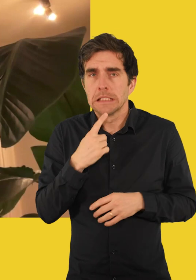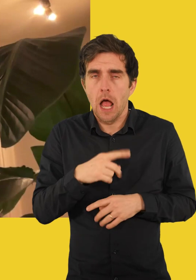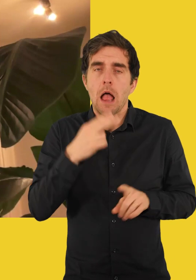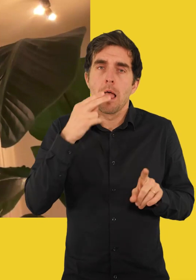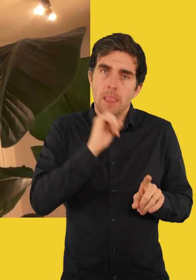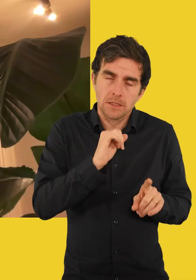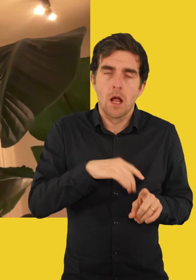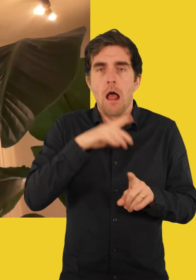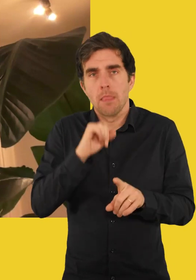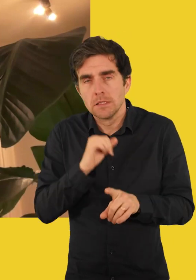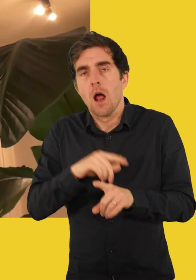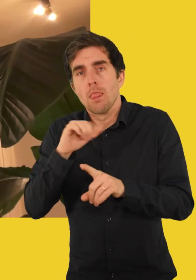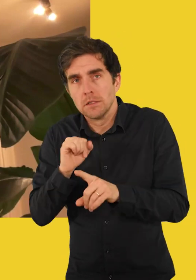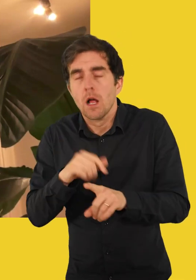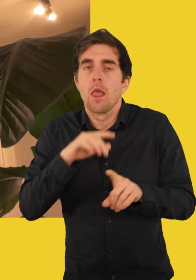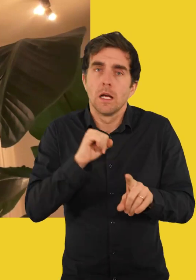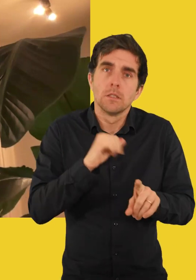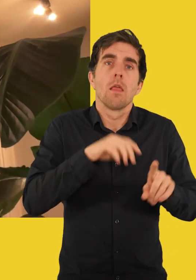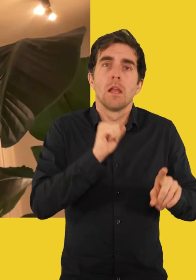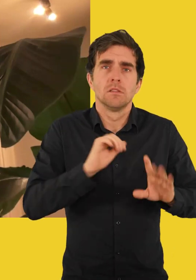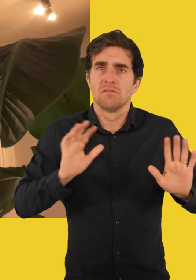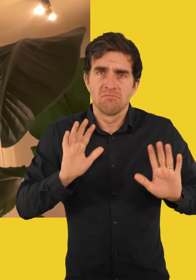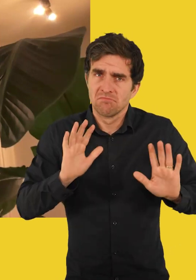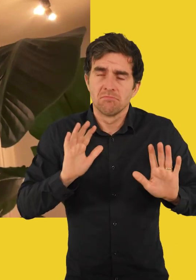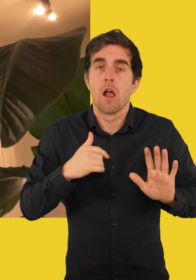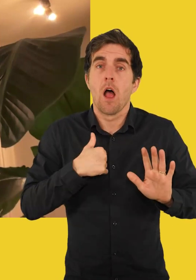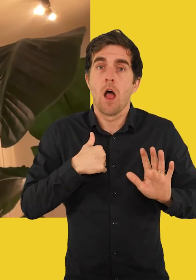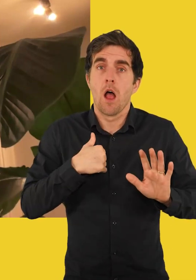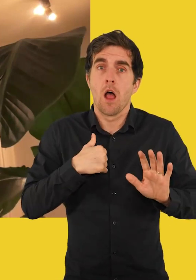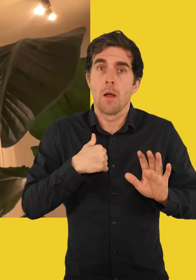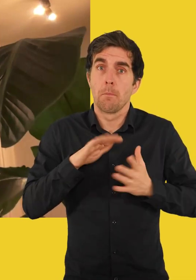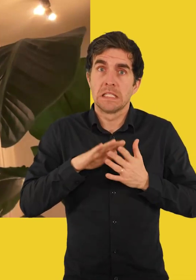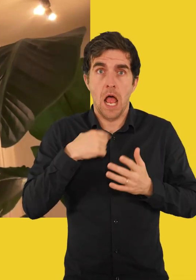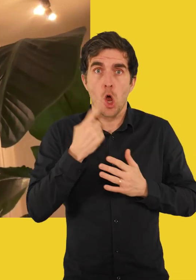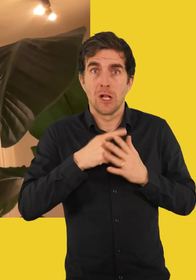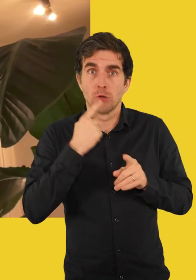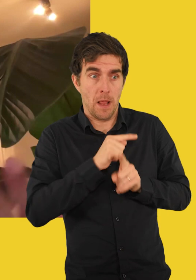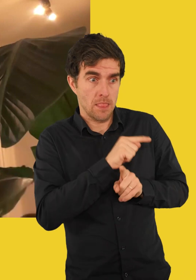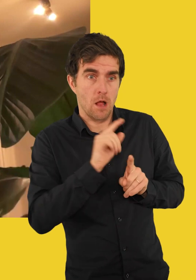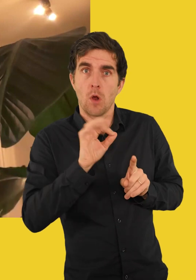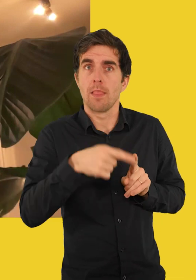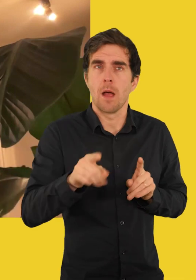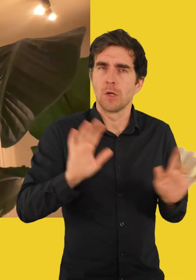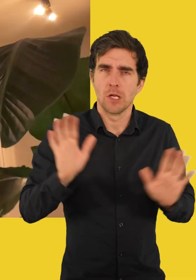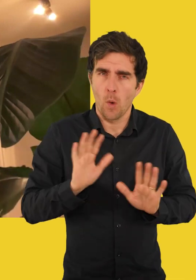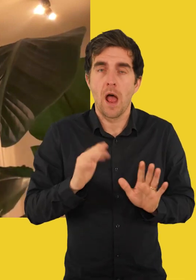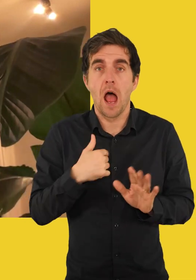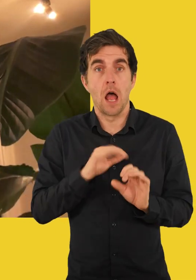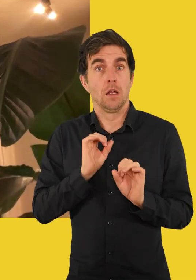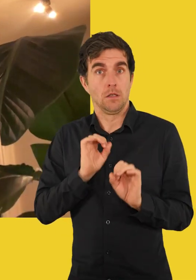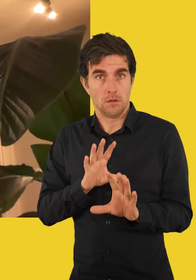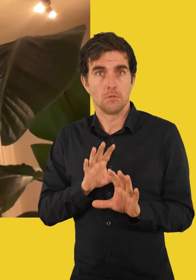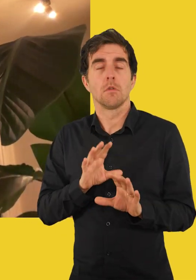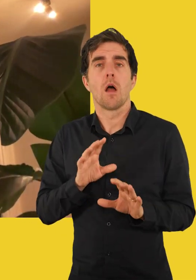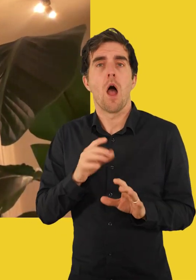everything every time, it doesn't mean that I'm not referencing those perspectives in that context. I'm just flagging this because I